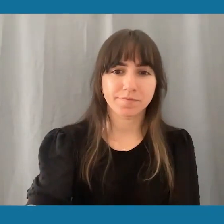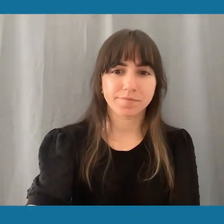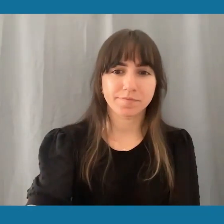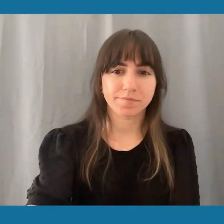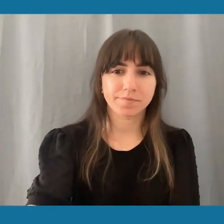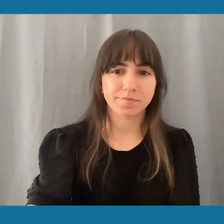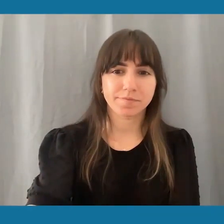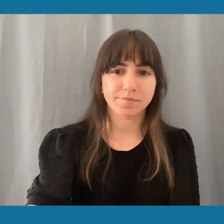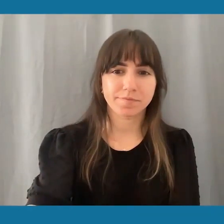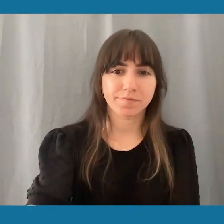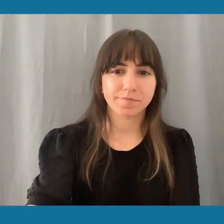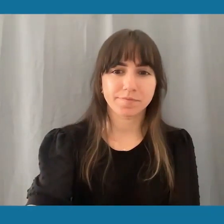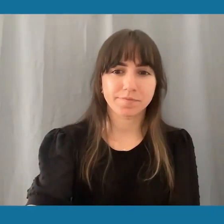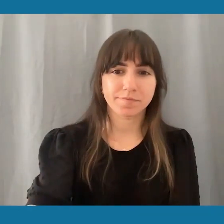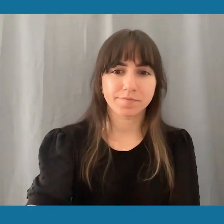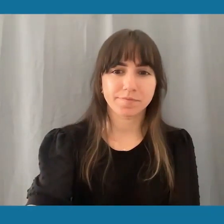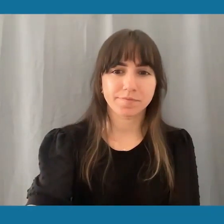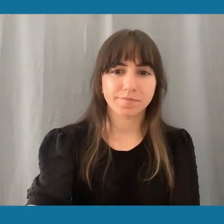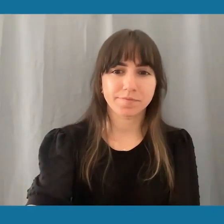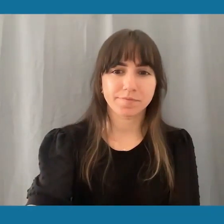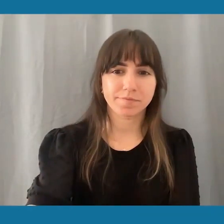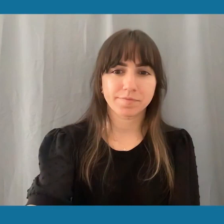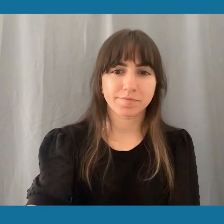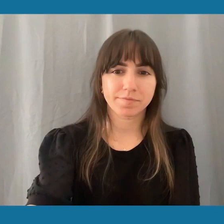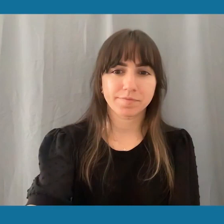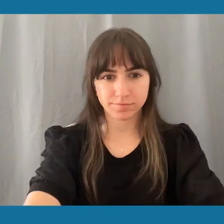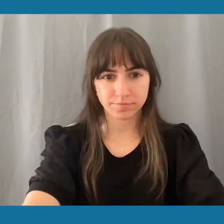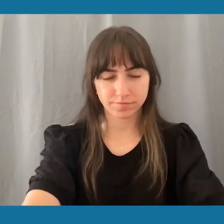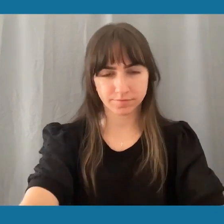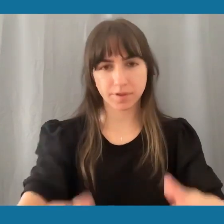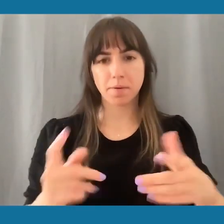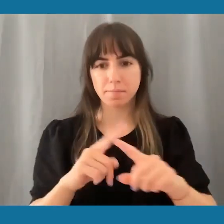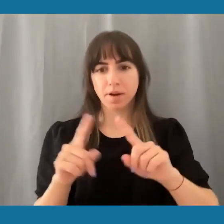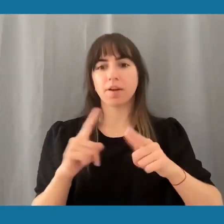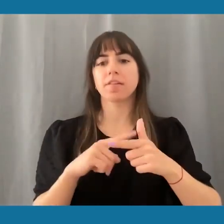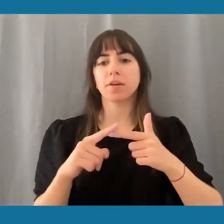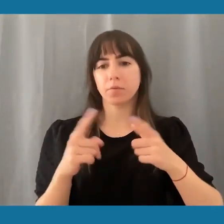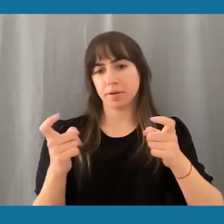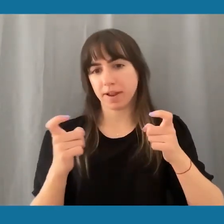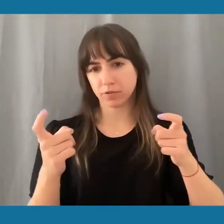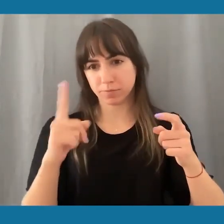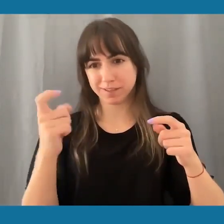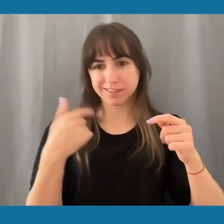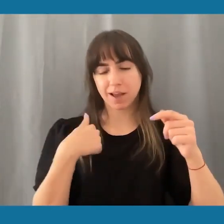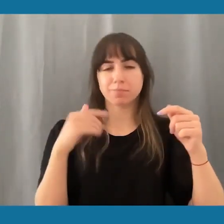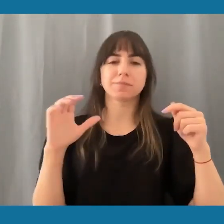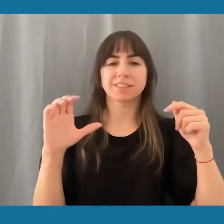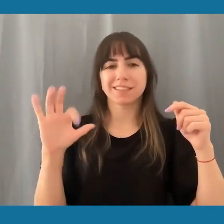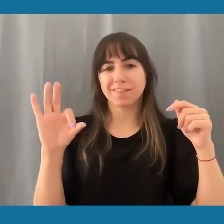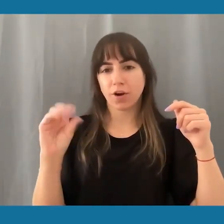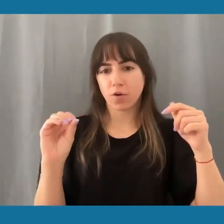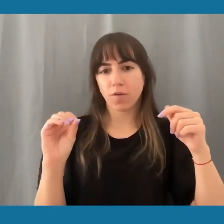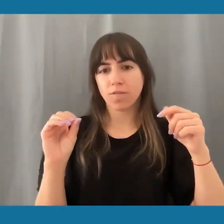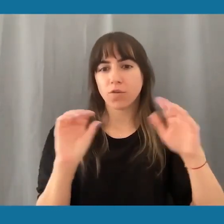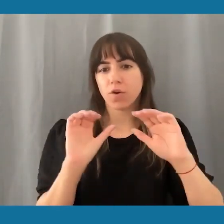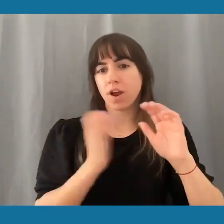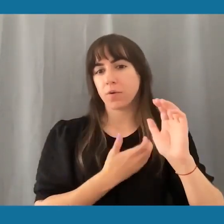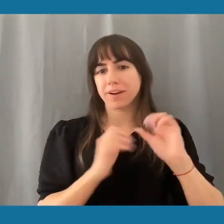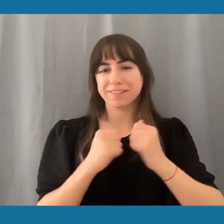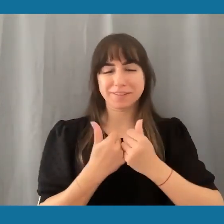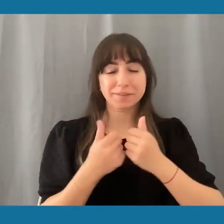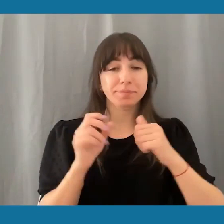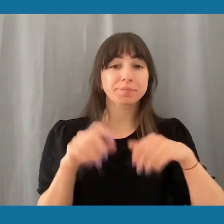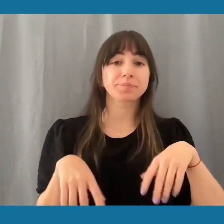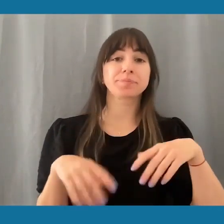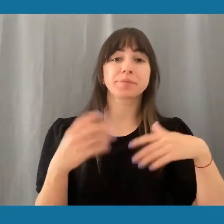the CFO for our agency. And so collectively, those 90 clients now have upwards